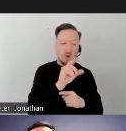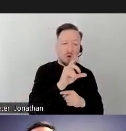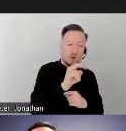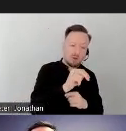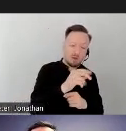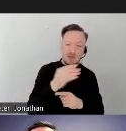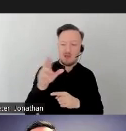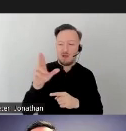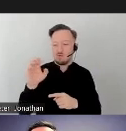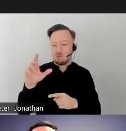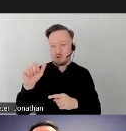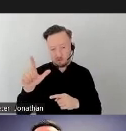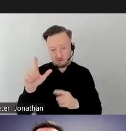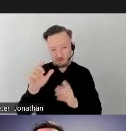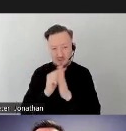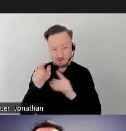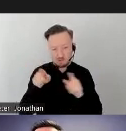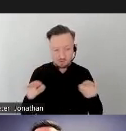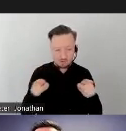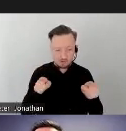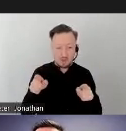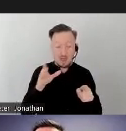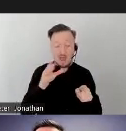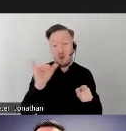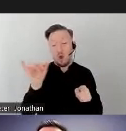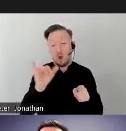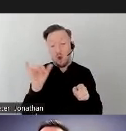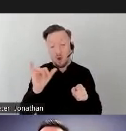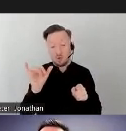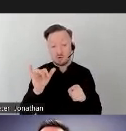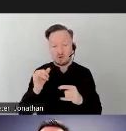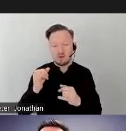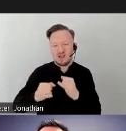with discussions on organ preservation in rectal cancer.